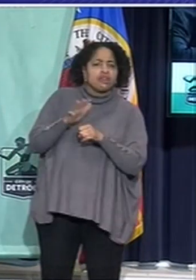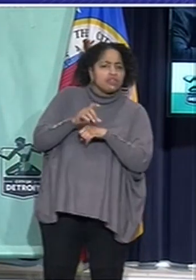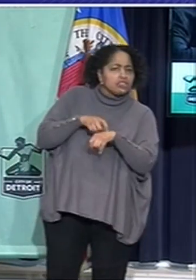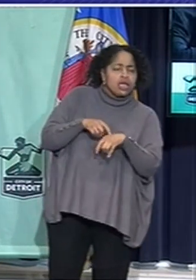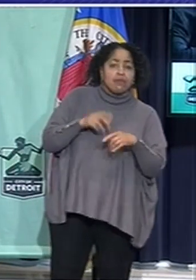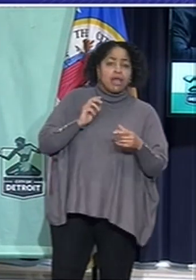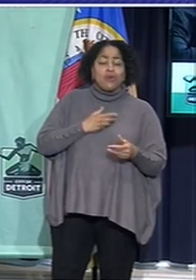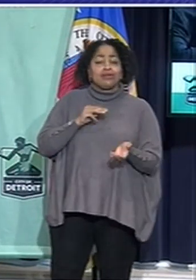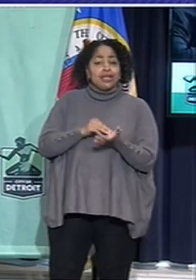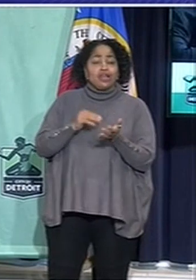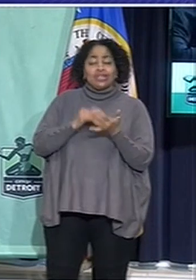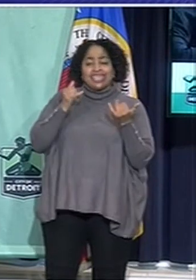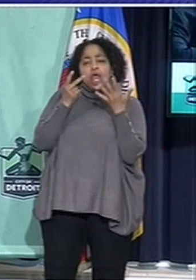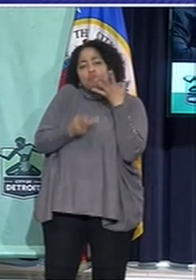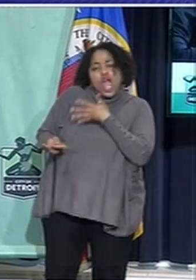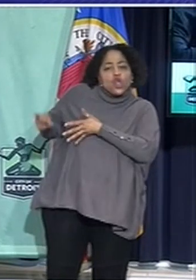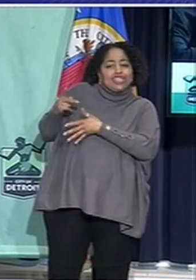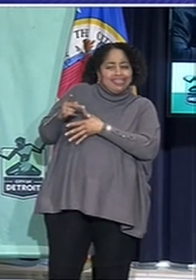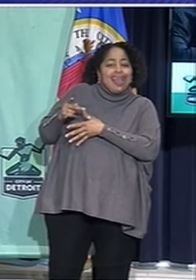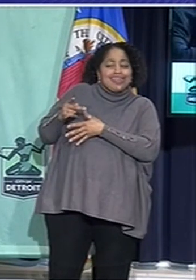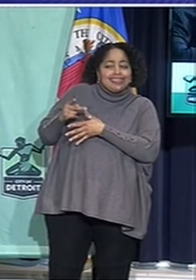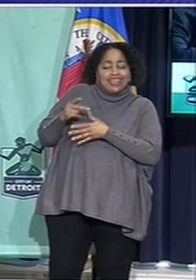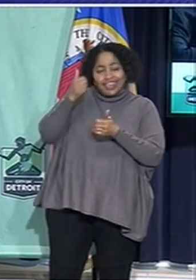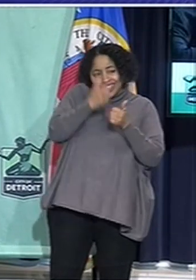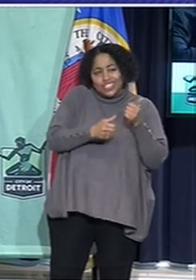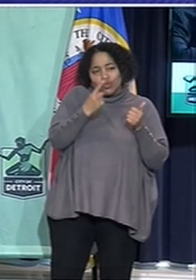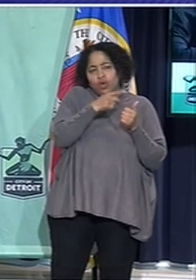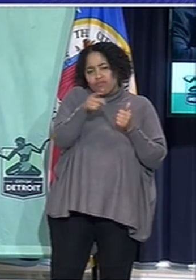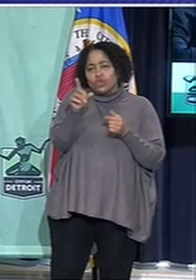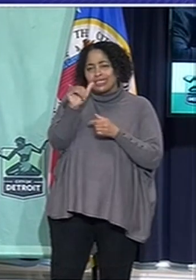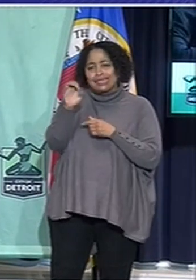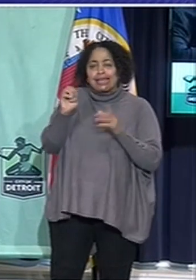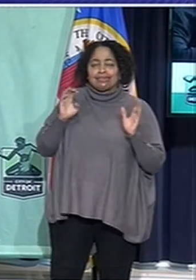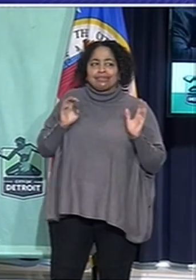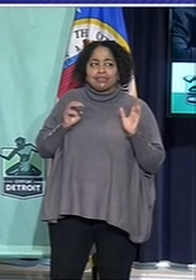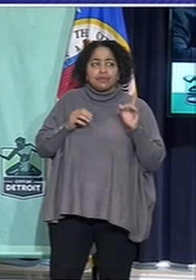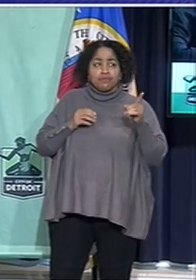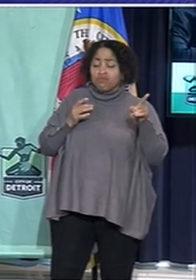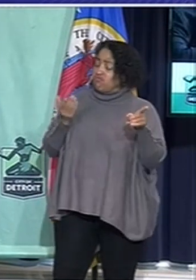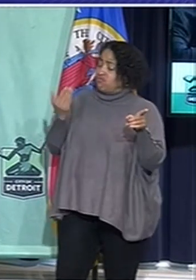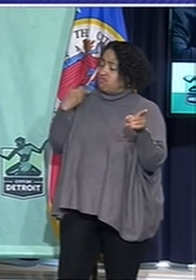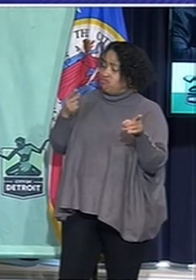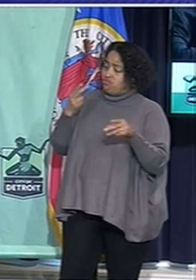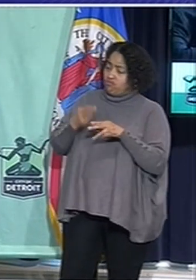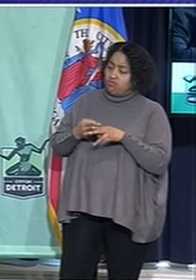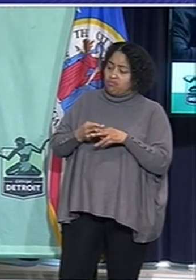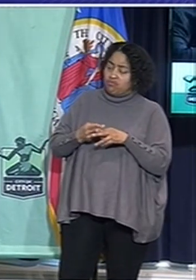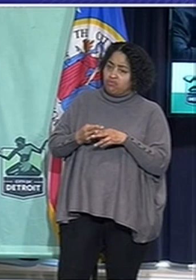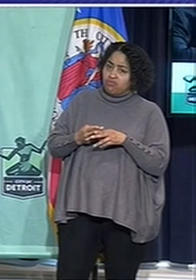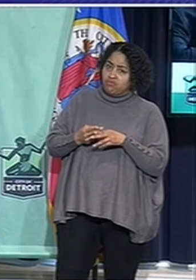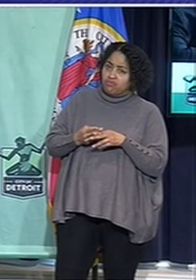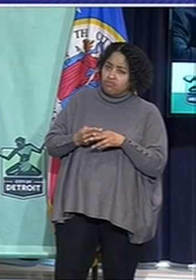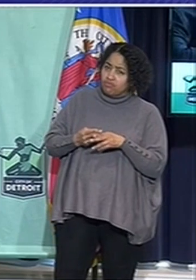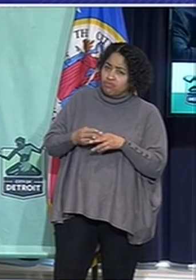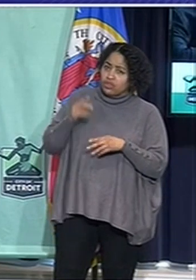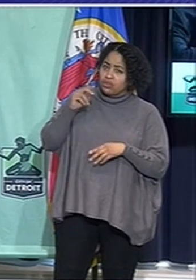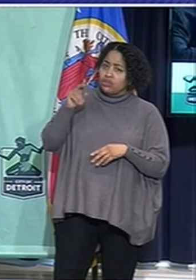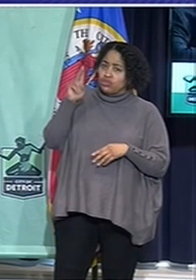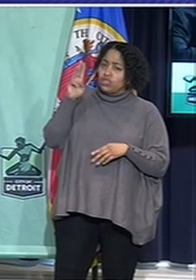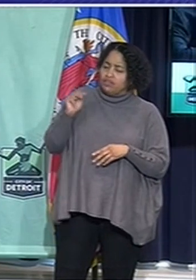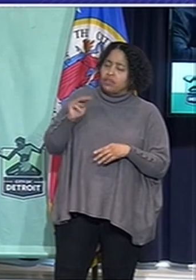our doctors are prioritizing each one of those. Okay. Earlier you had mentioned the U of M study that talked about the concerns that